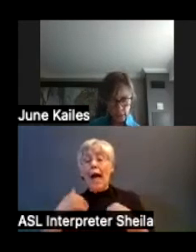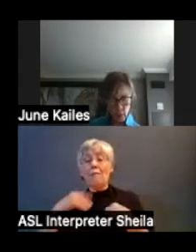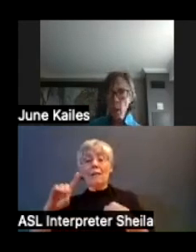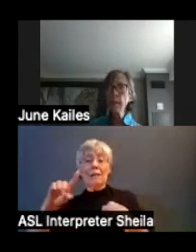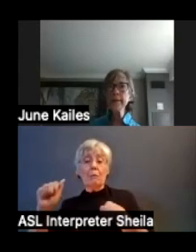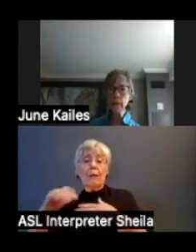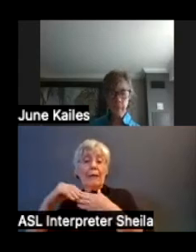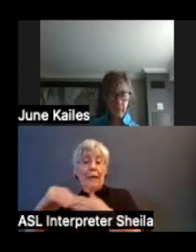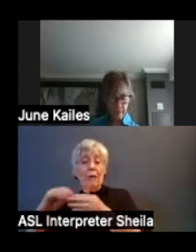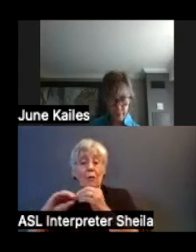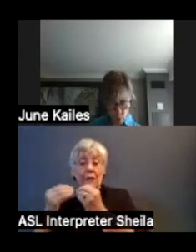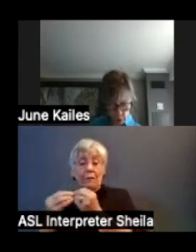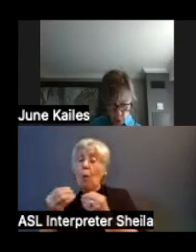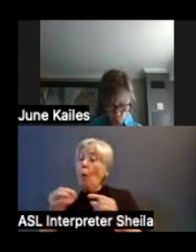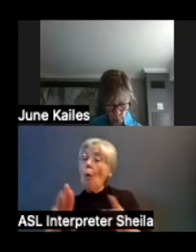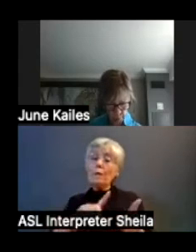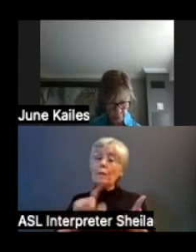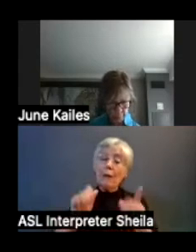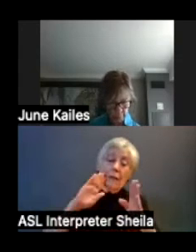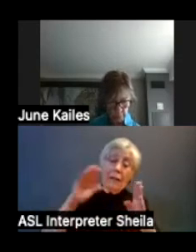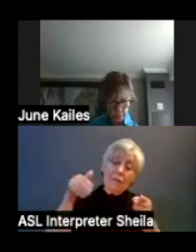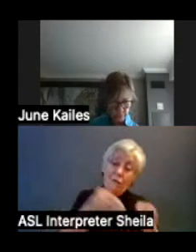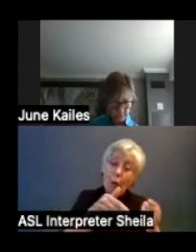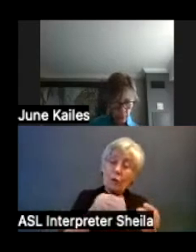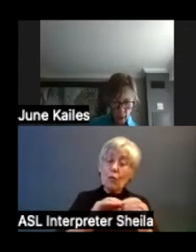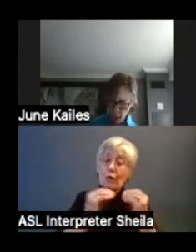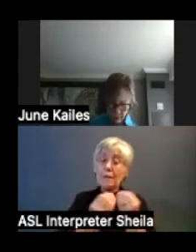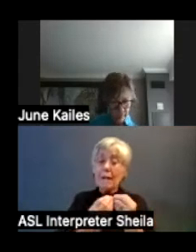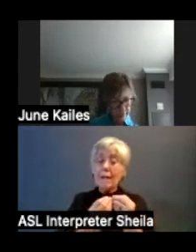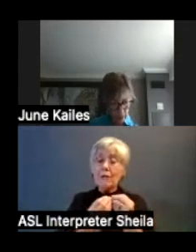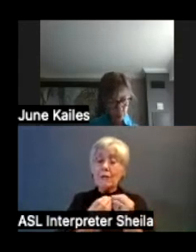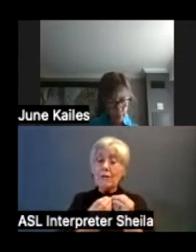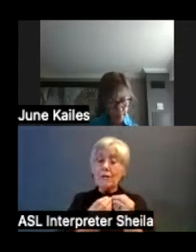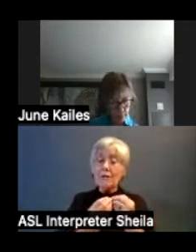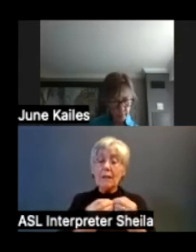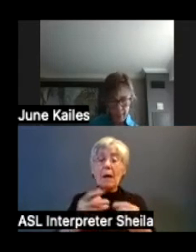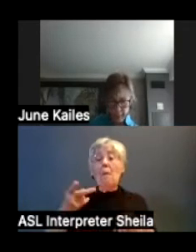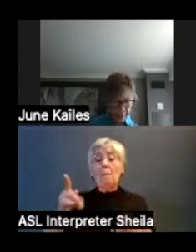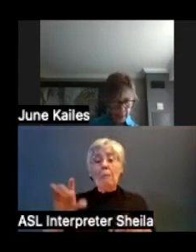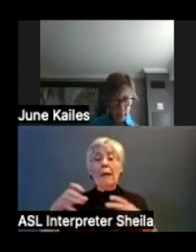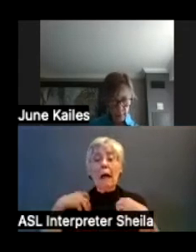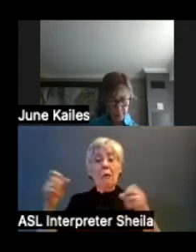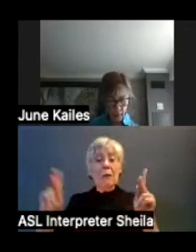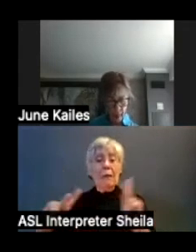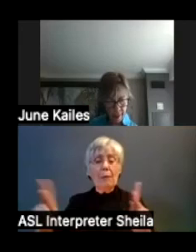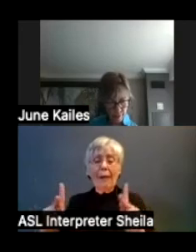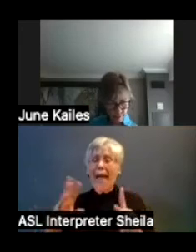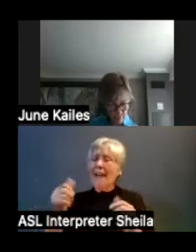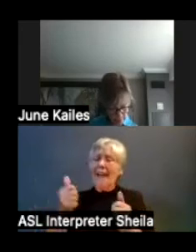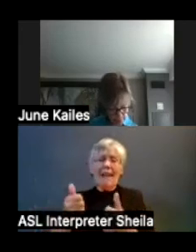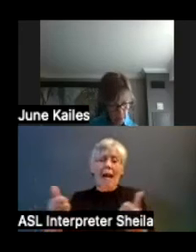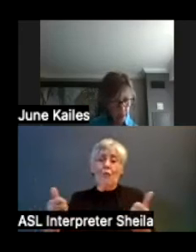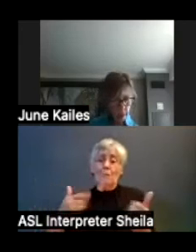organizations or disability-focused organizations, public health people, and anyone else I